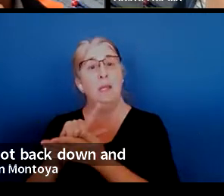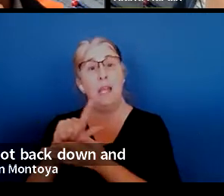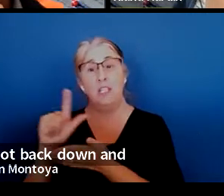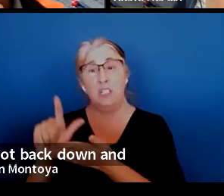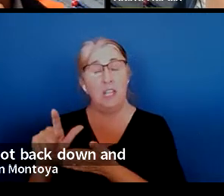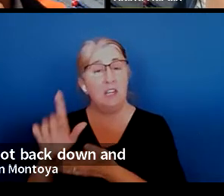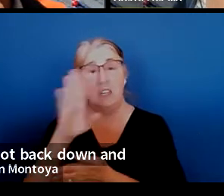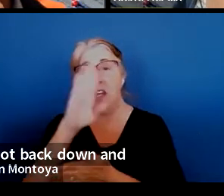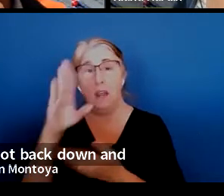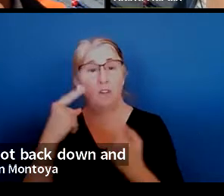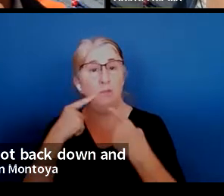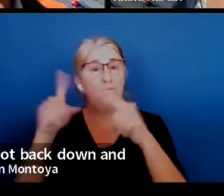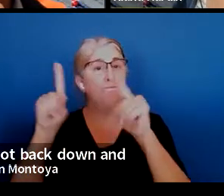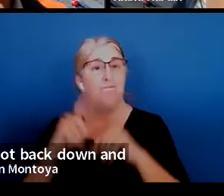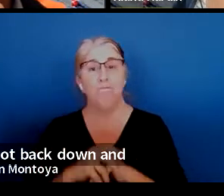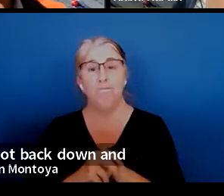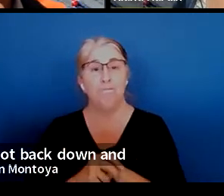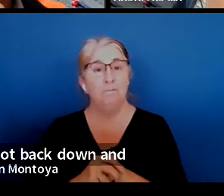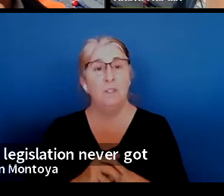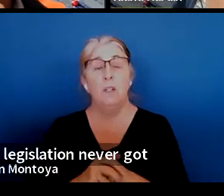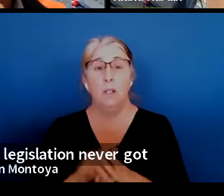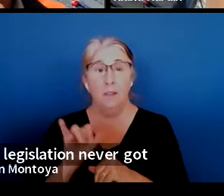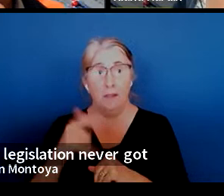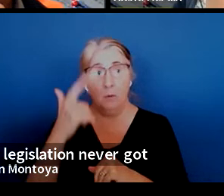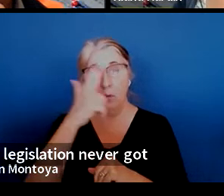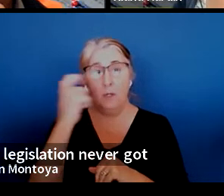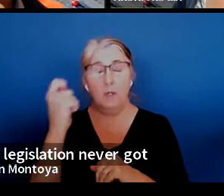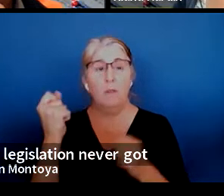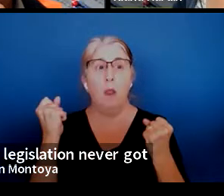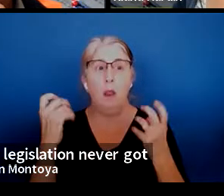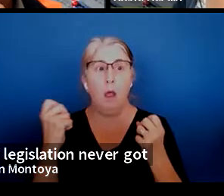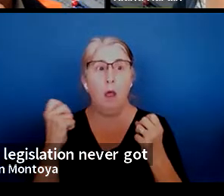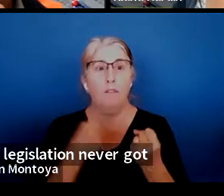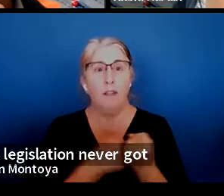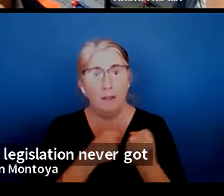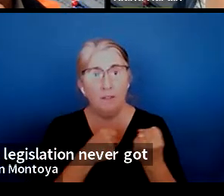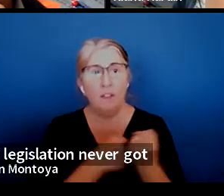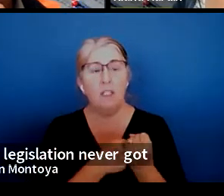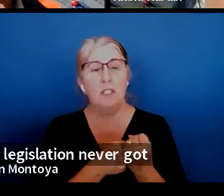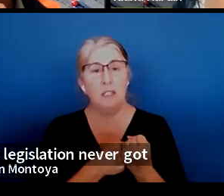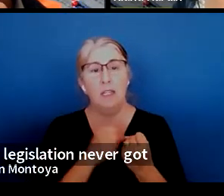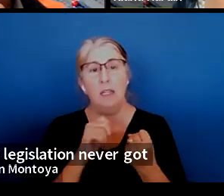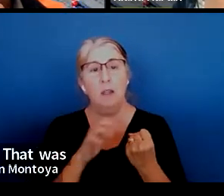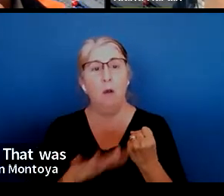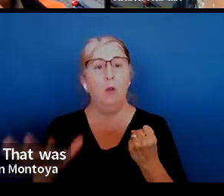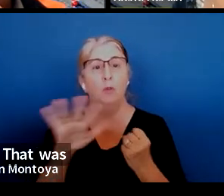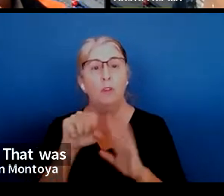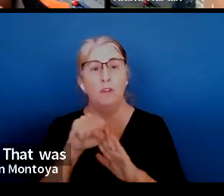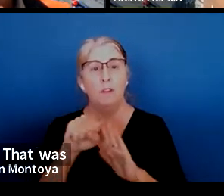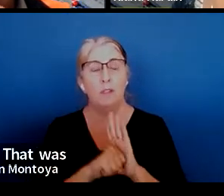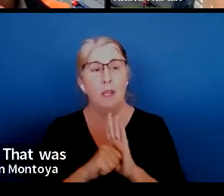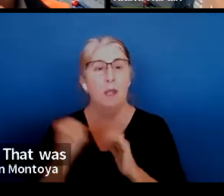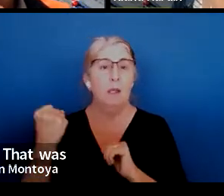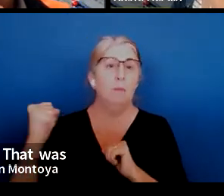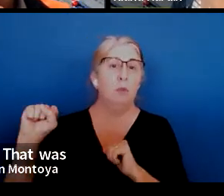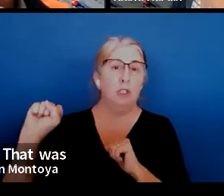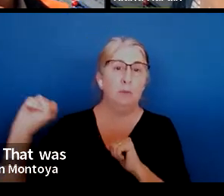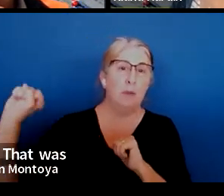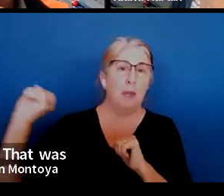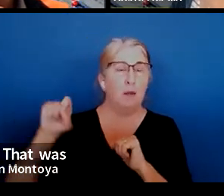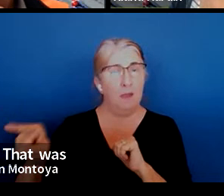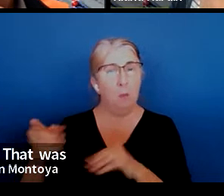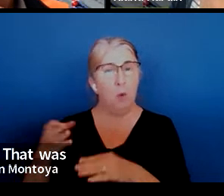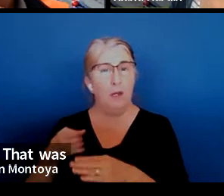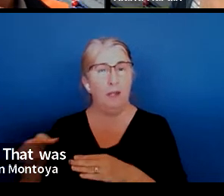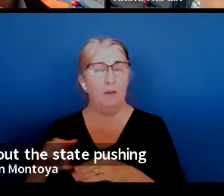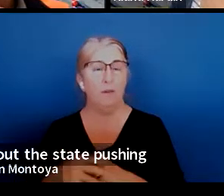really off the ground. So, and that was due to a lot of advocacy throughout the state pushing back on that one area.